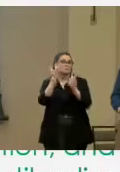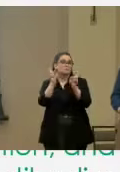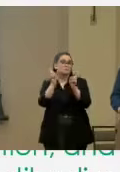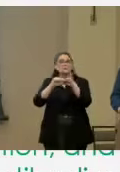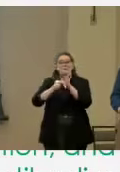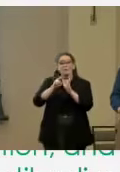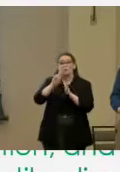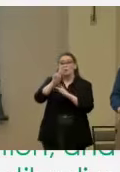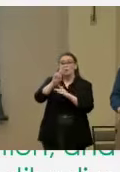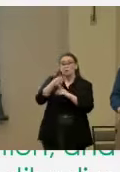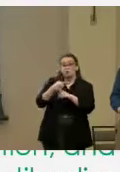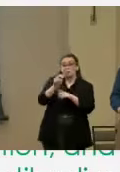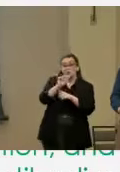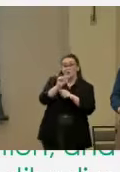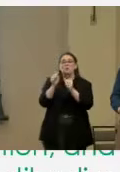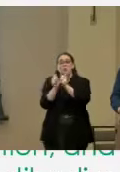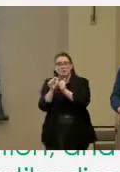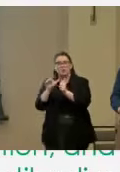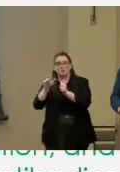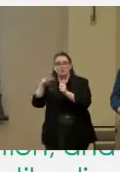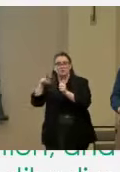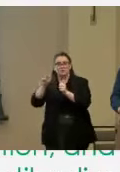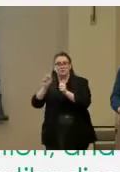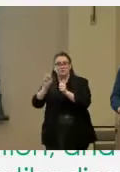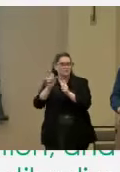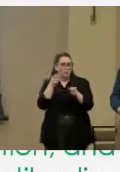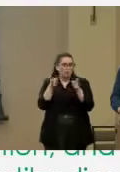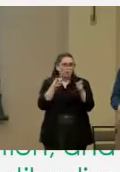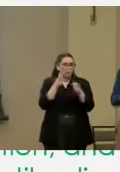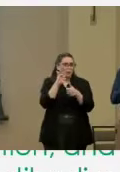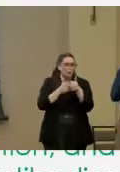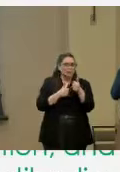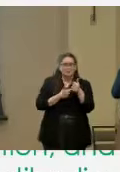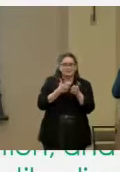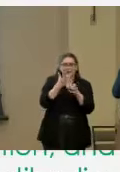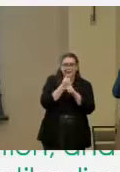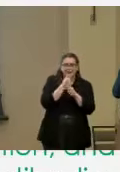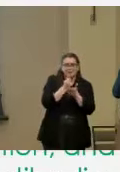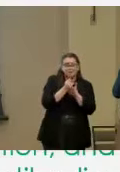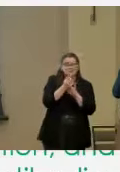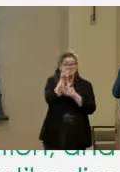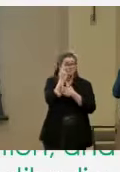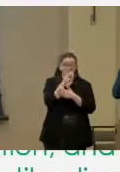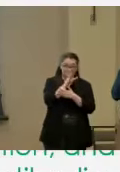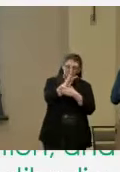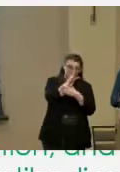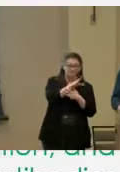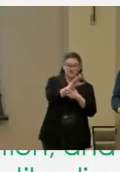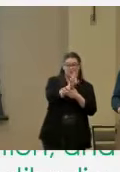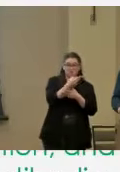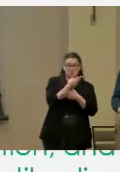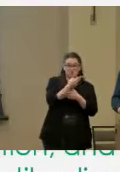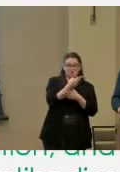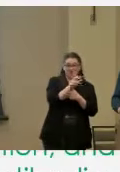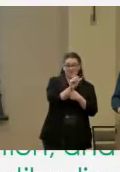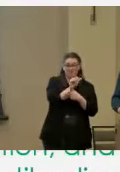they've been treated for lupus? This is very important because if you have pure rheumatoid arthritis, you're likely to